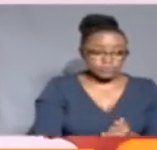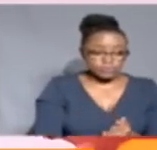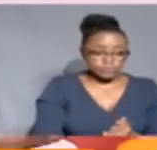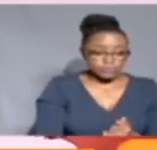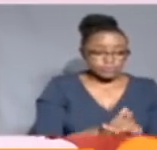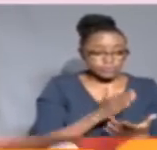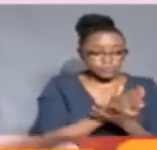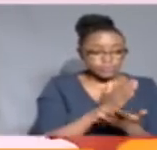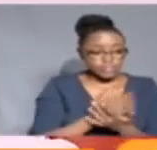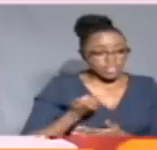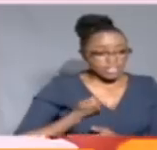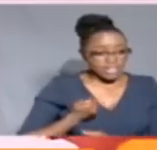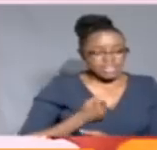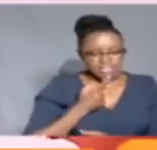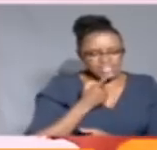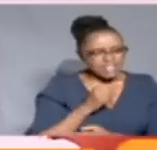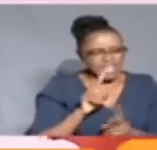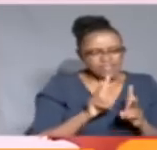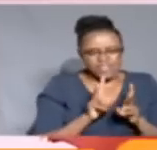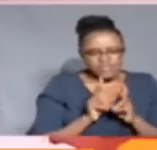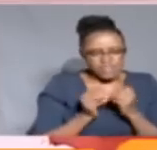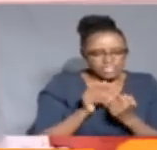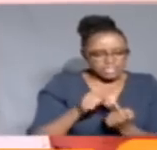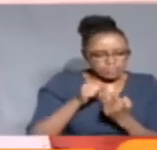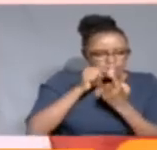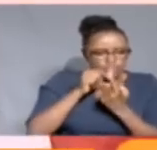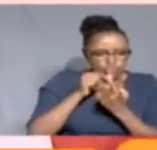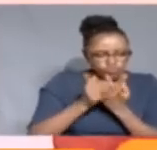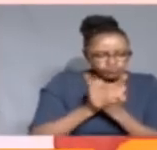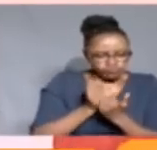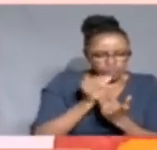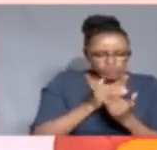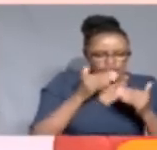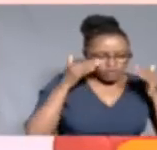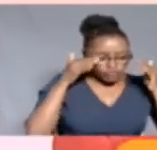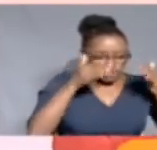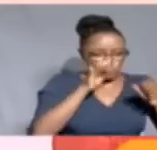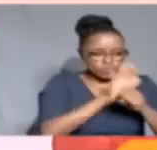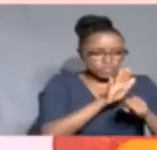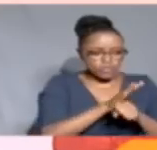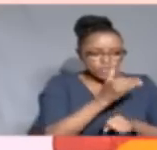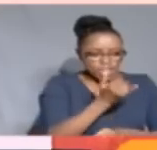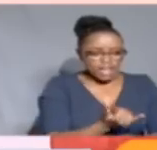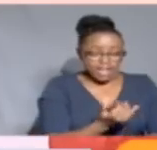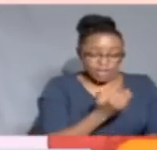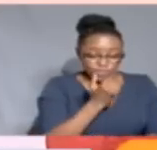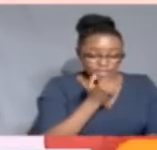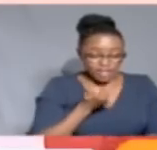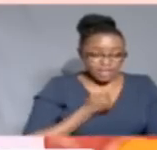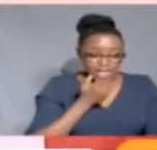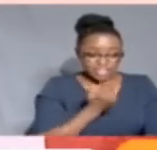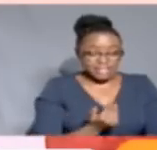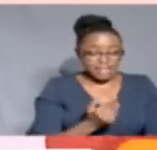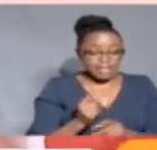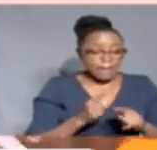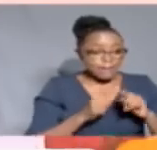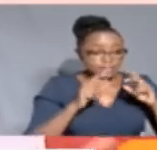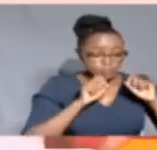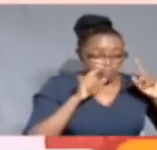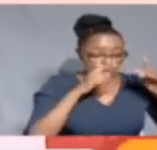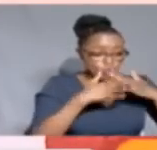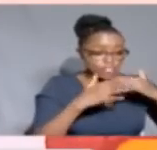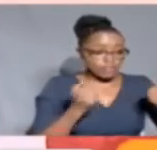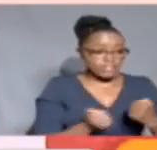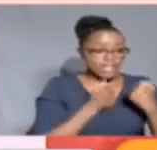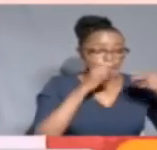And of course, girls are seen to be delicate. So a lot of focus has been on the girl child. But you realize with what's